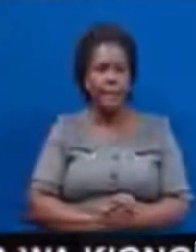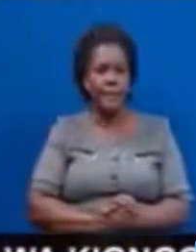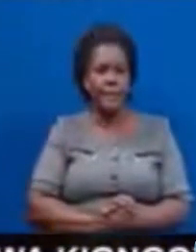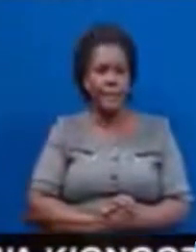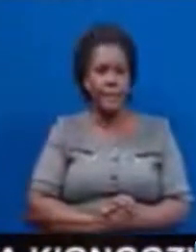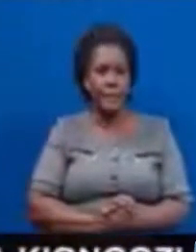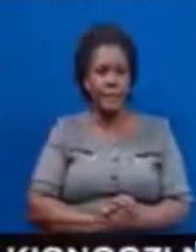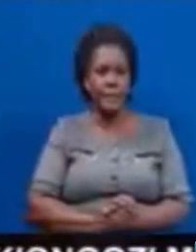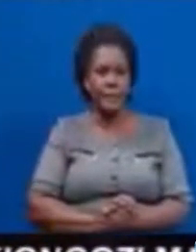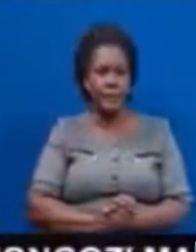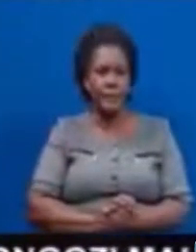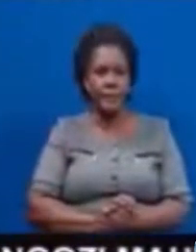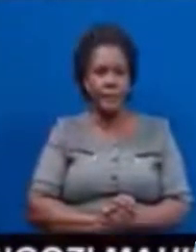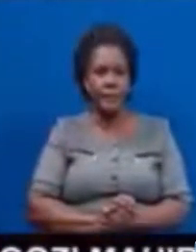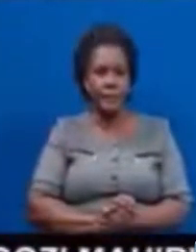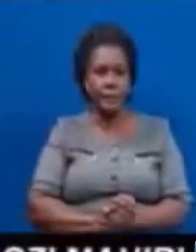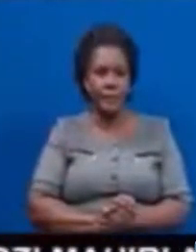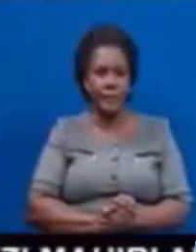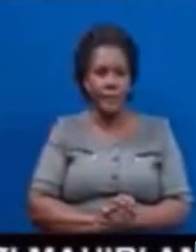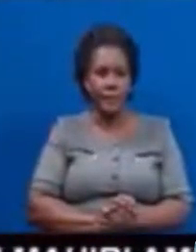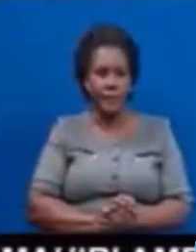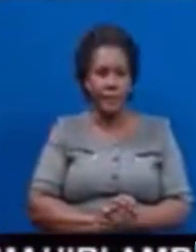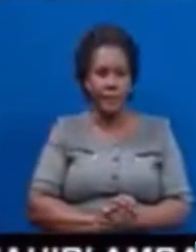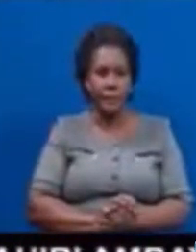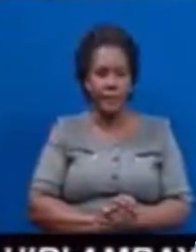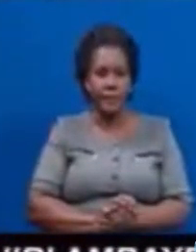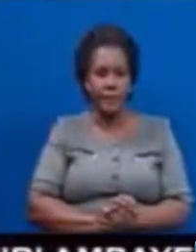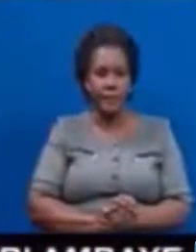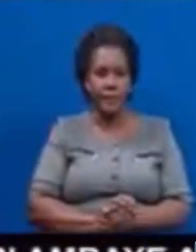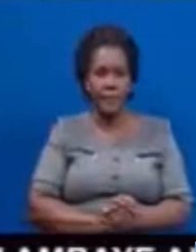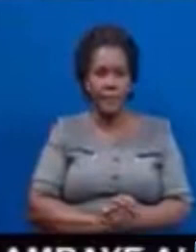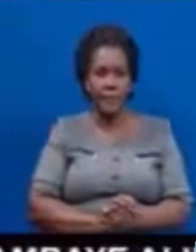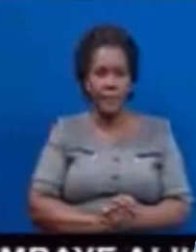When they said African states